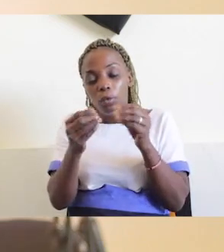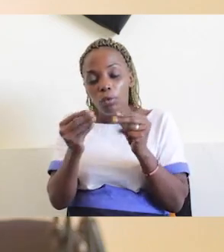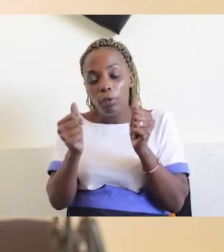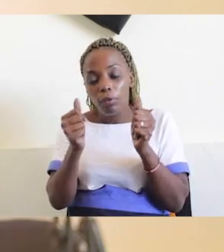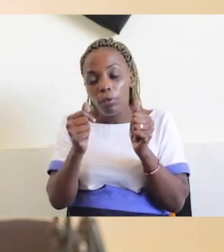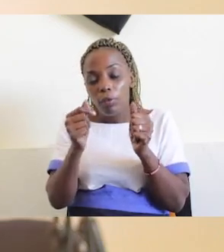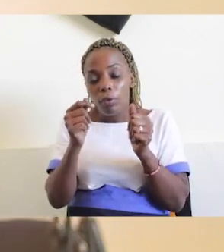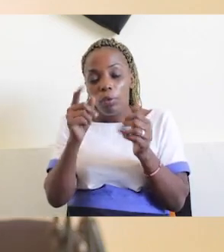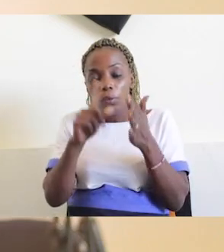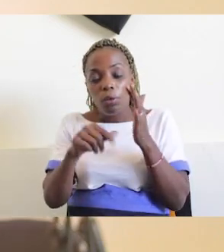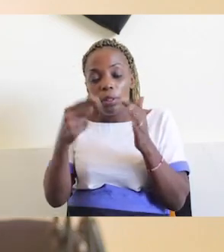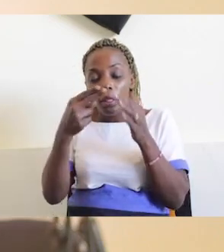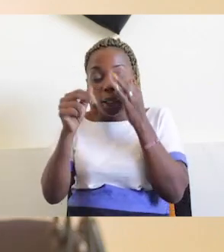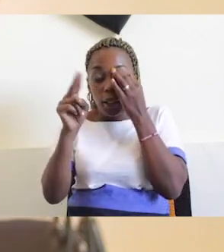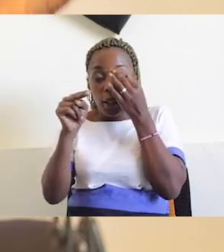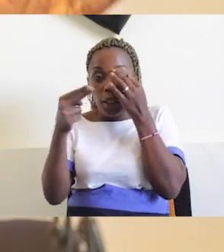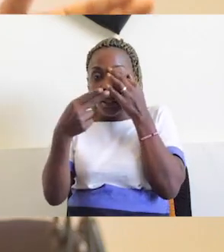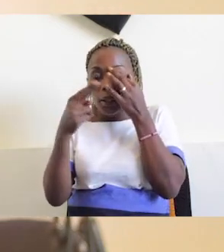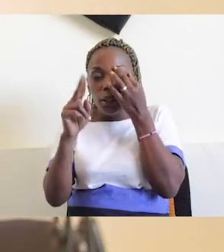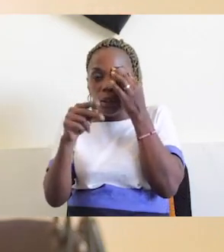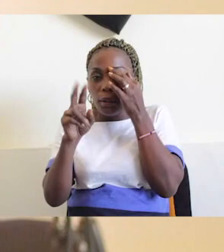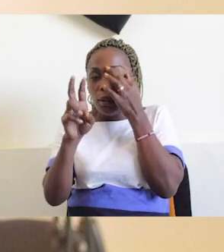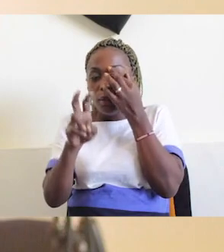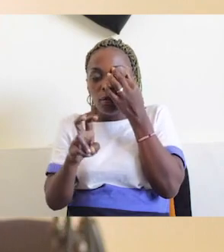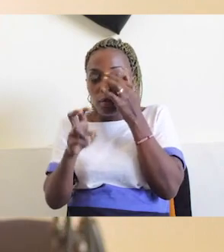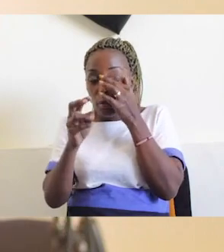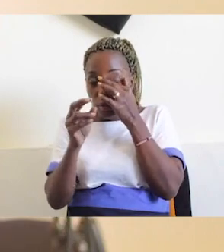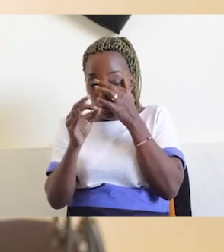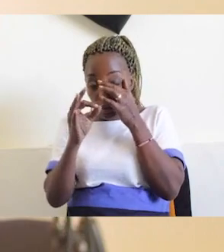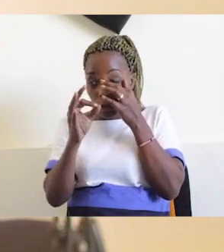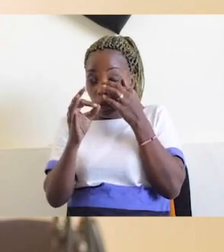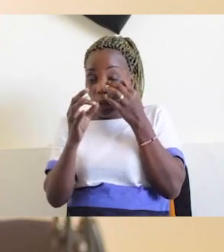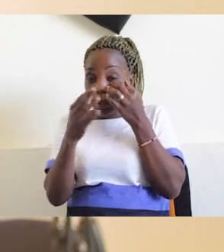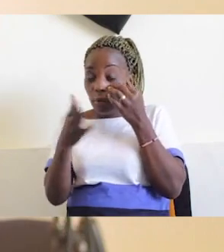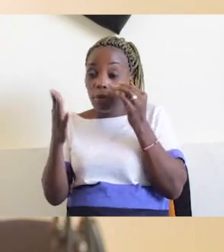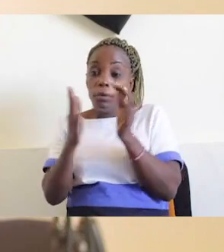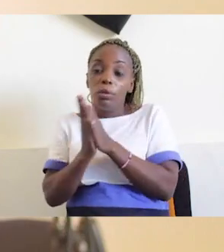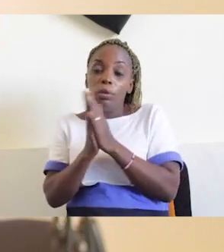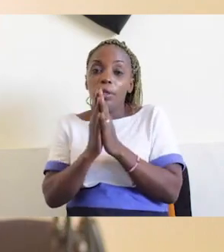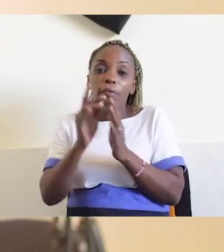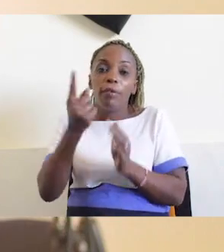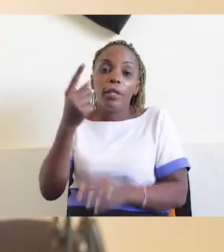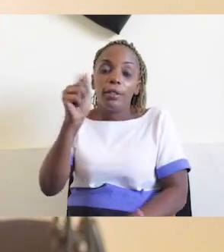what Hannah dealt with, looking at that story in